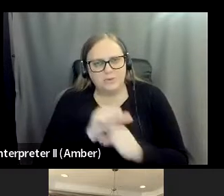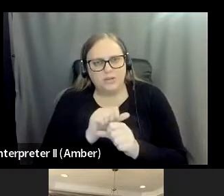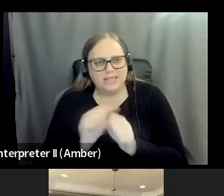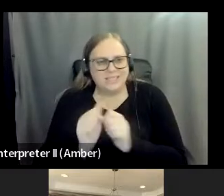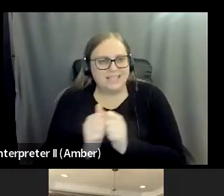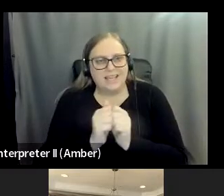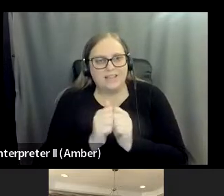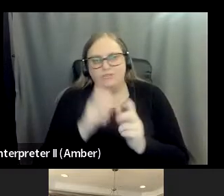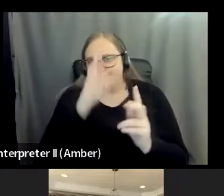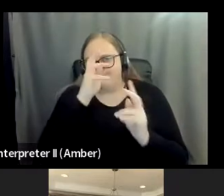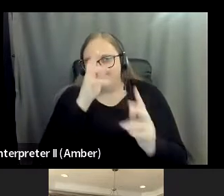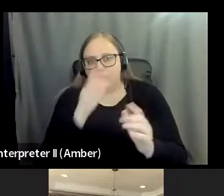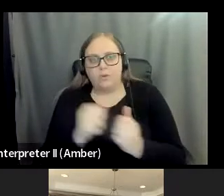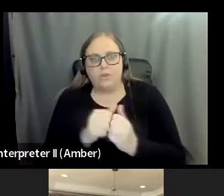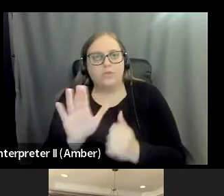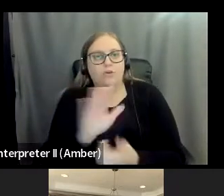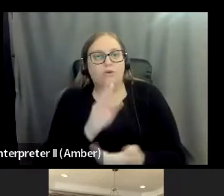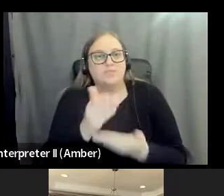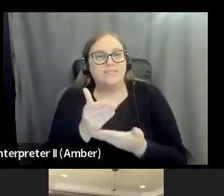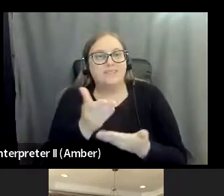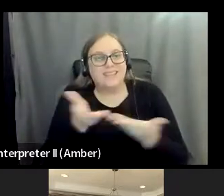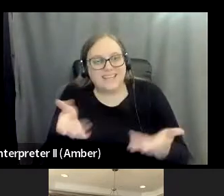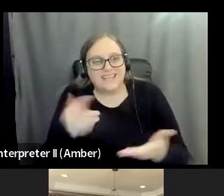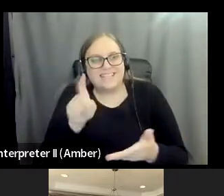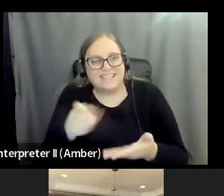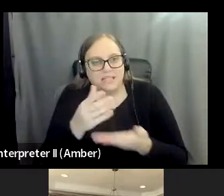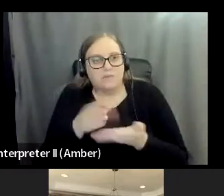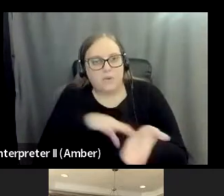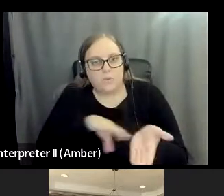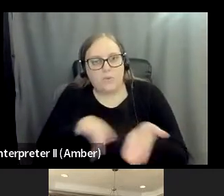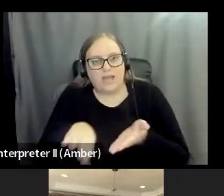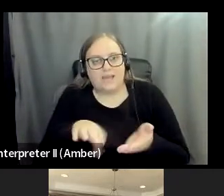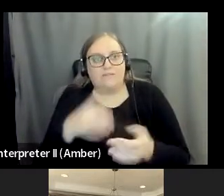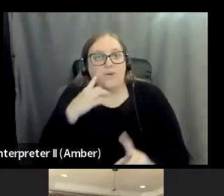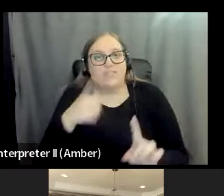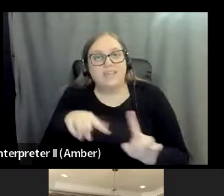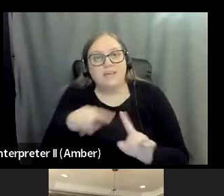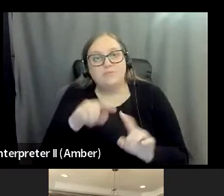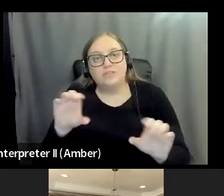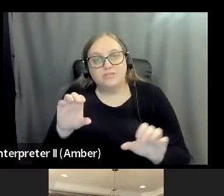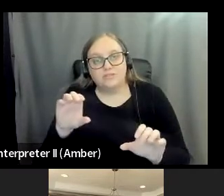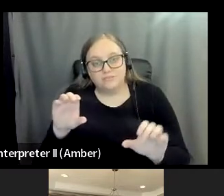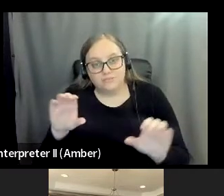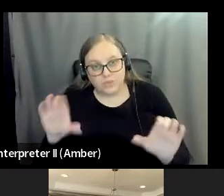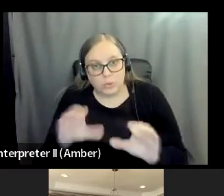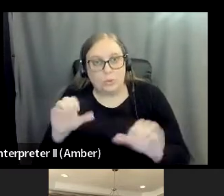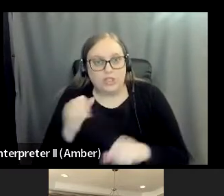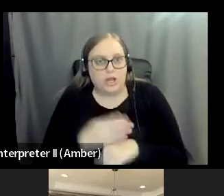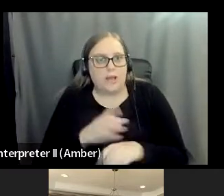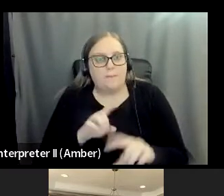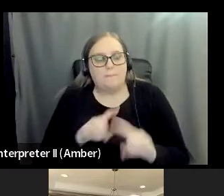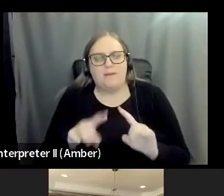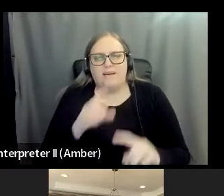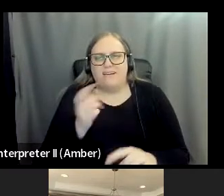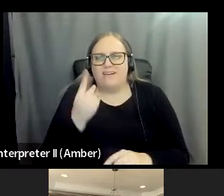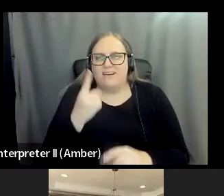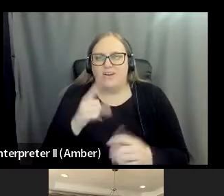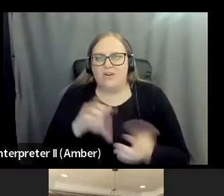are those things that need to be waived in order for them to get the job done. But presumably waiving